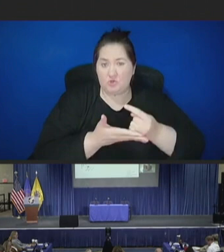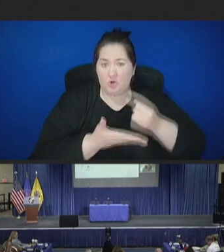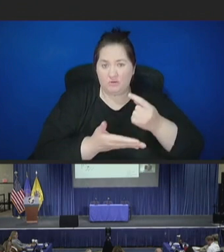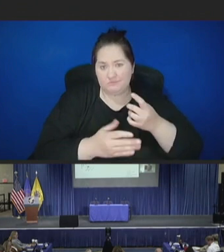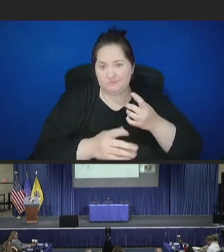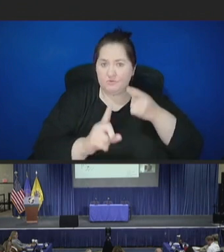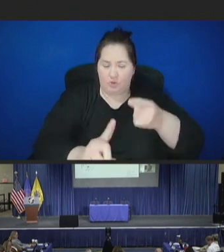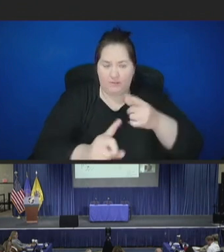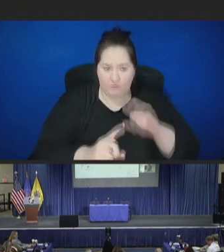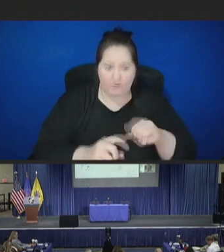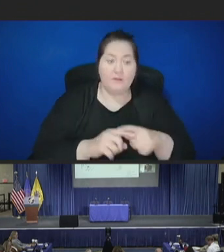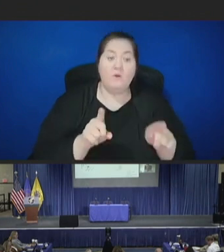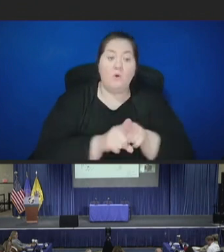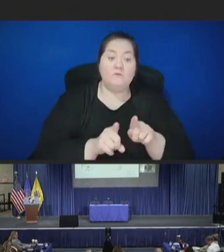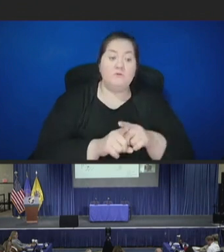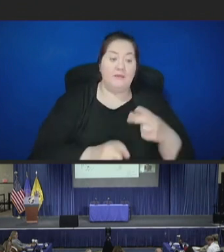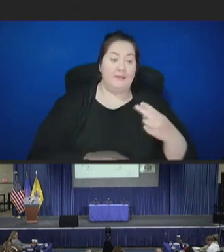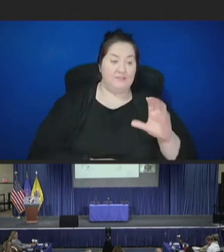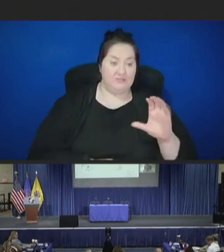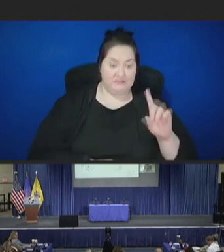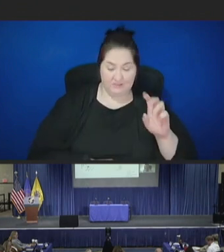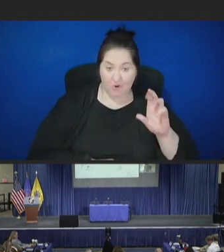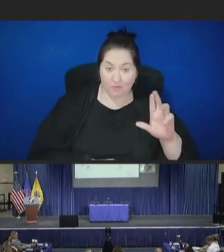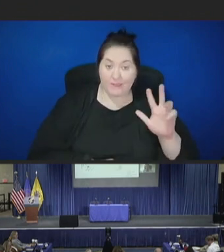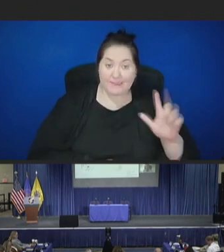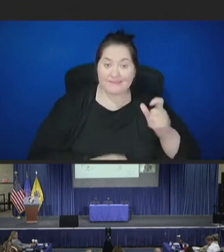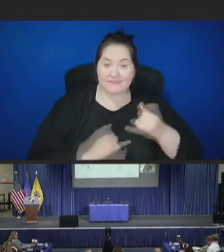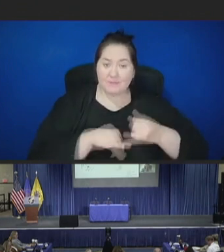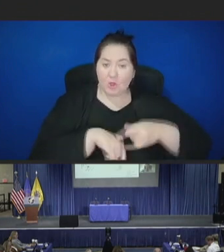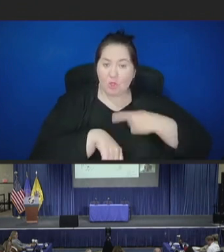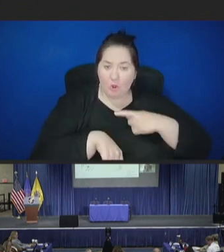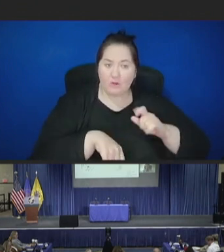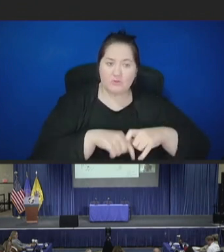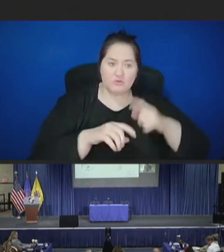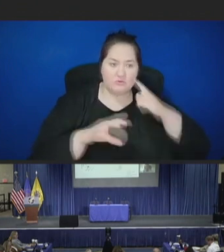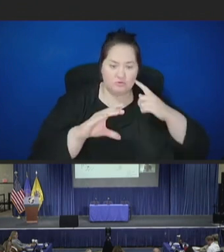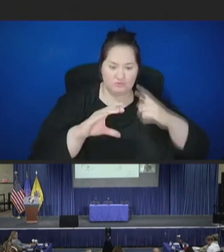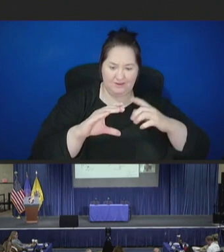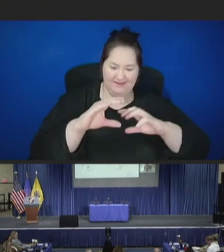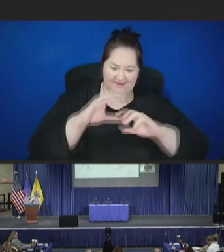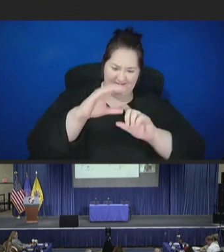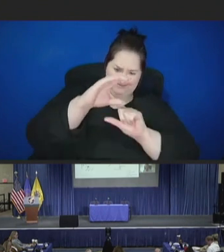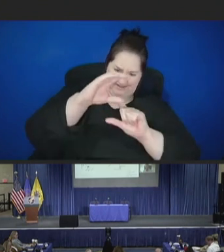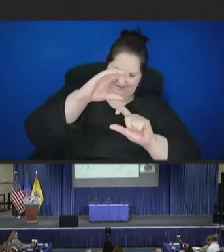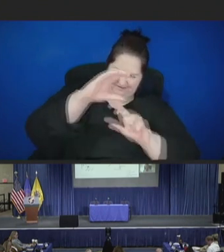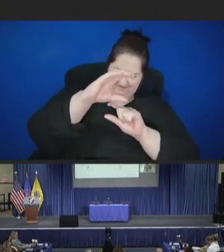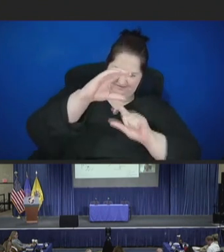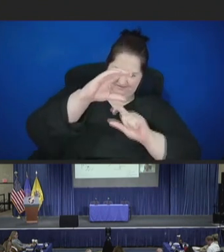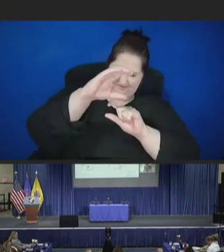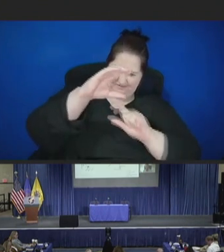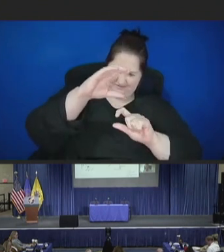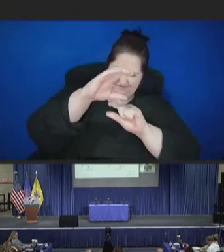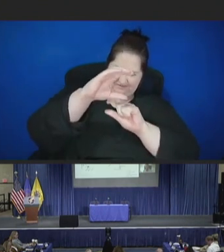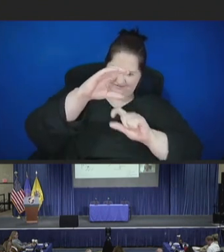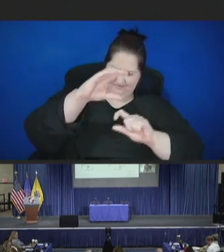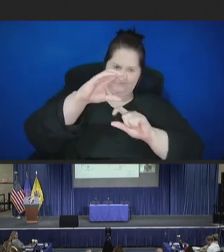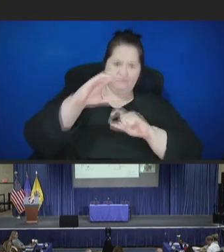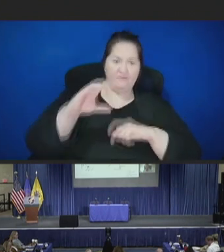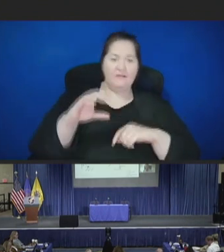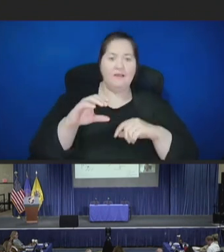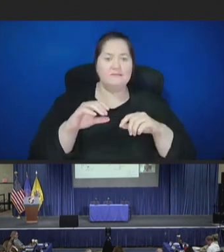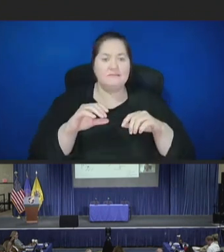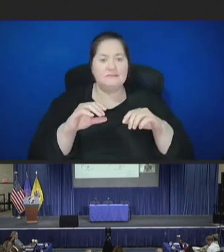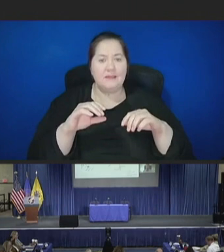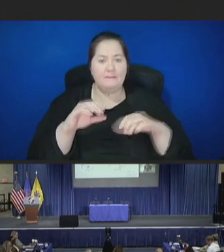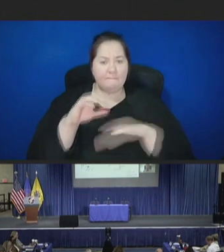long HCR3 to reach into this kind of occluded region at the base of the trimer.